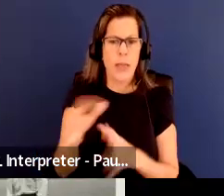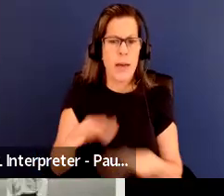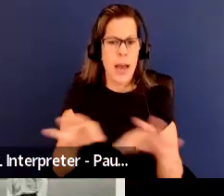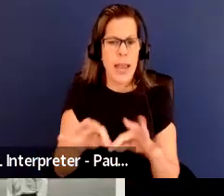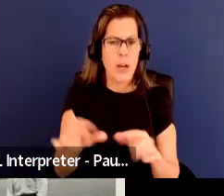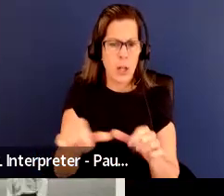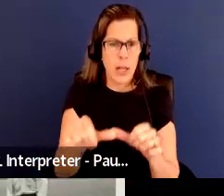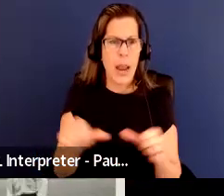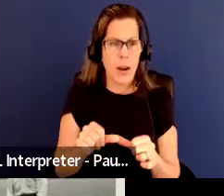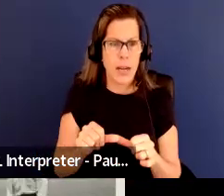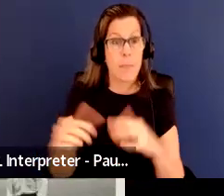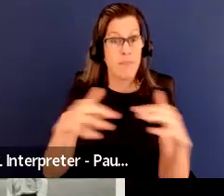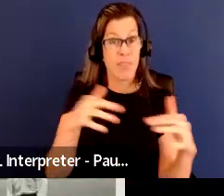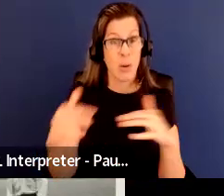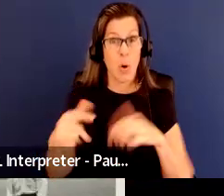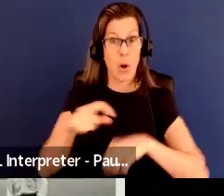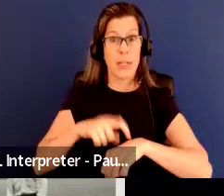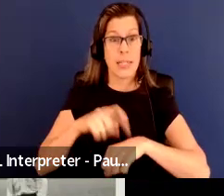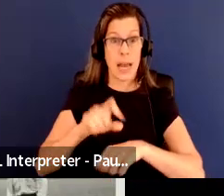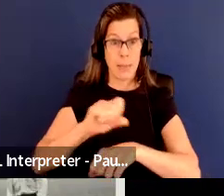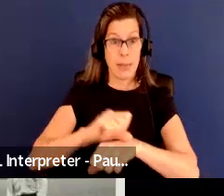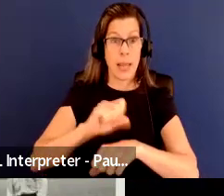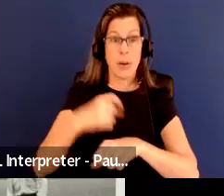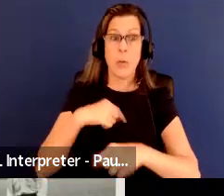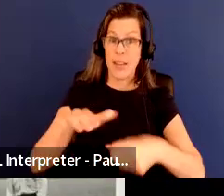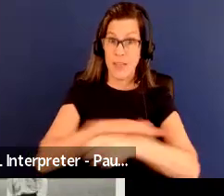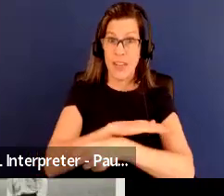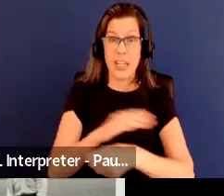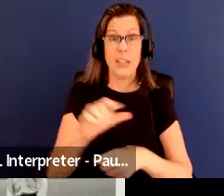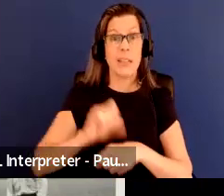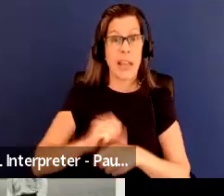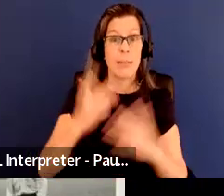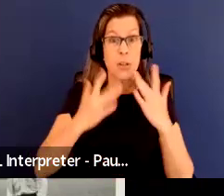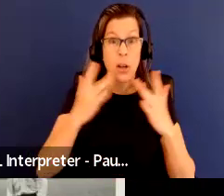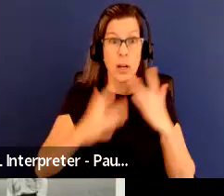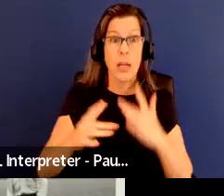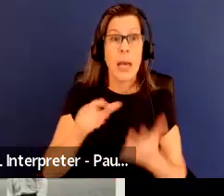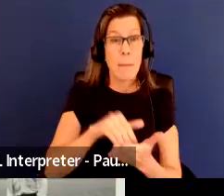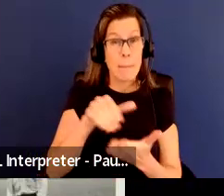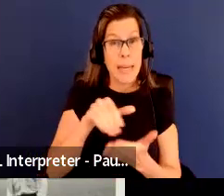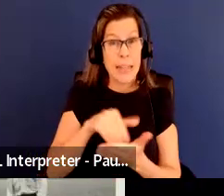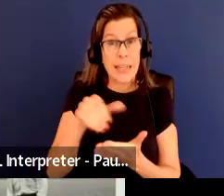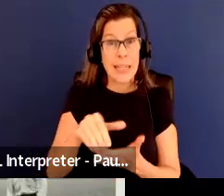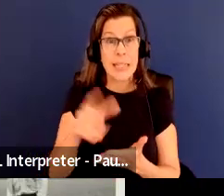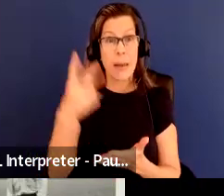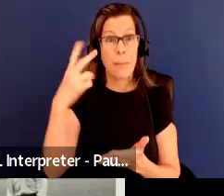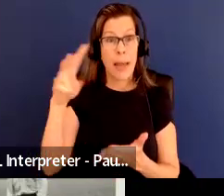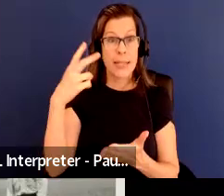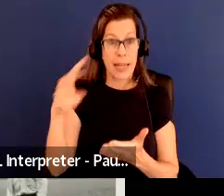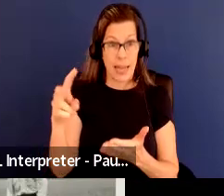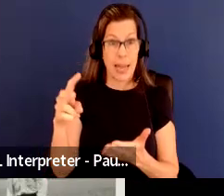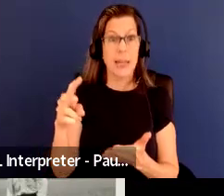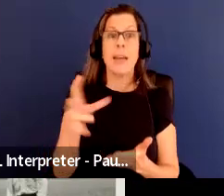Wartime labor. We filled the labor shortage, brought in millions of Mexican agricultural guest workers